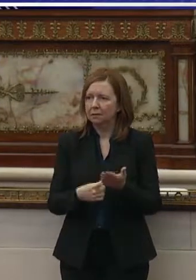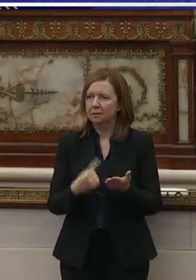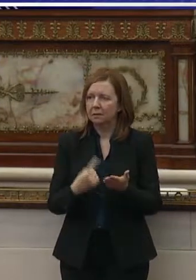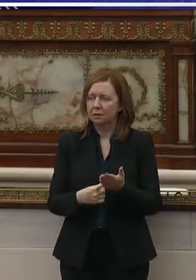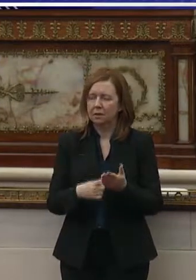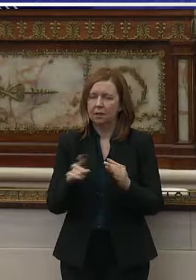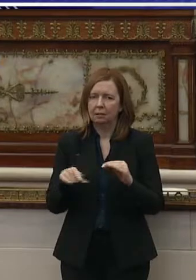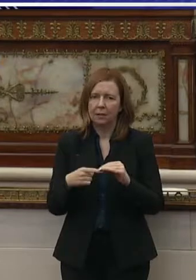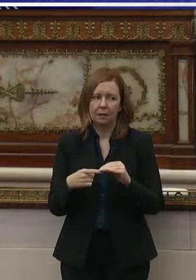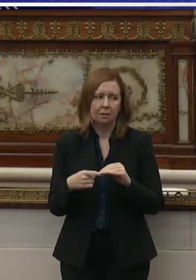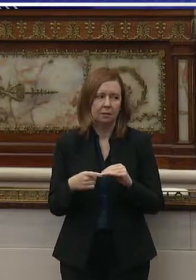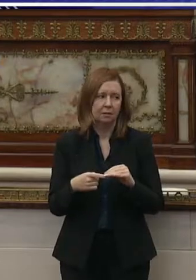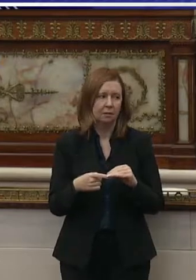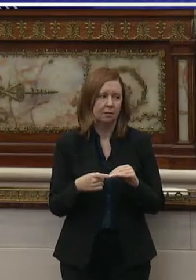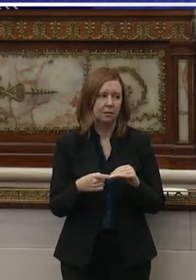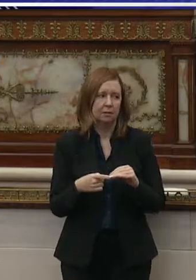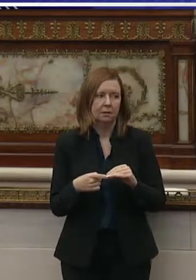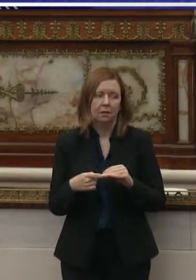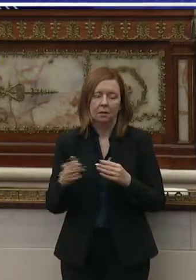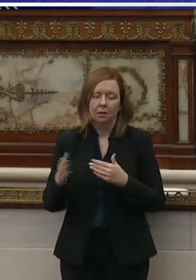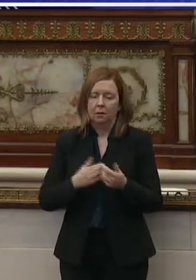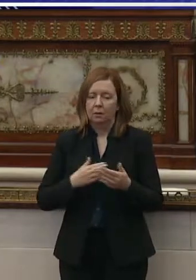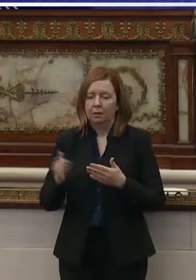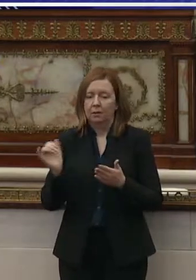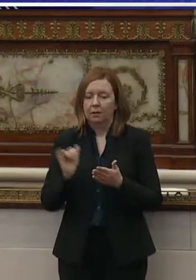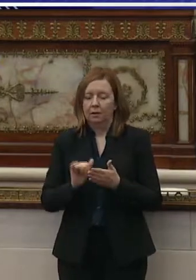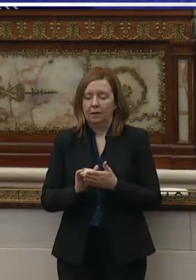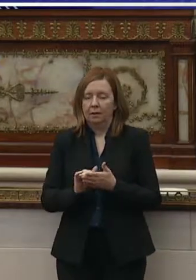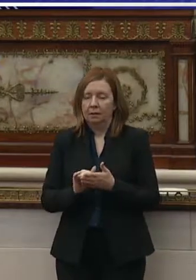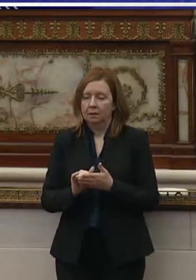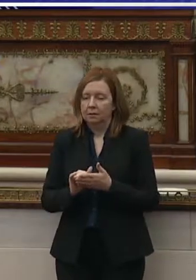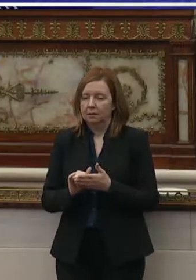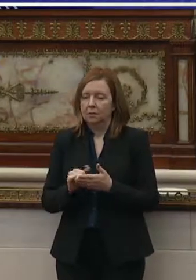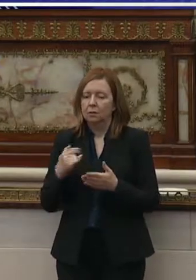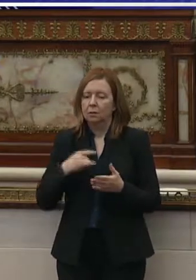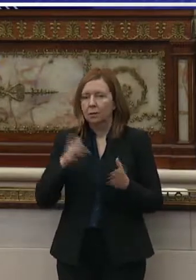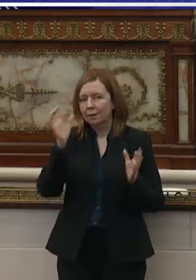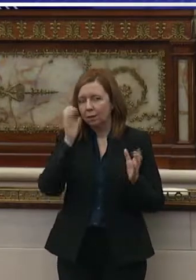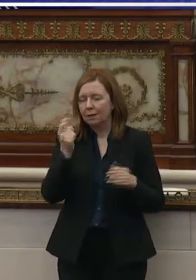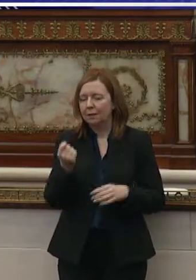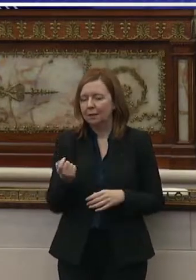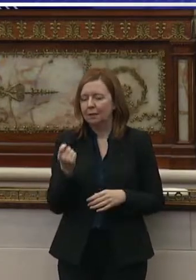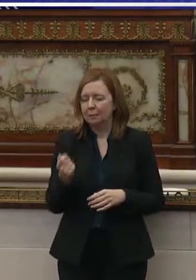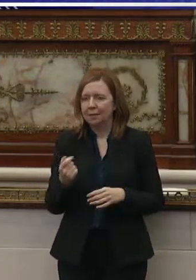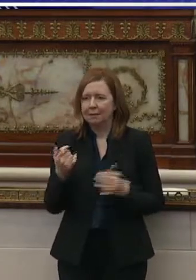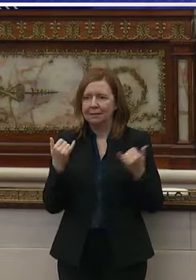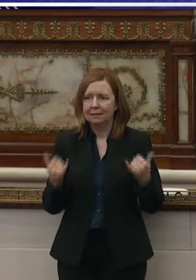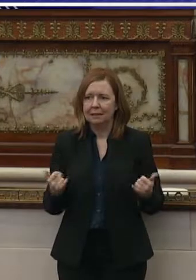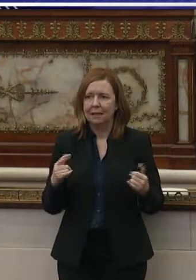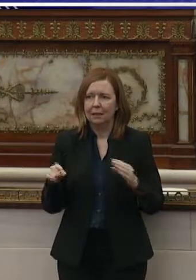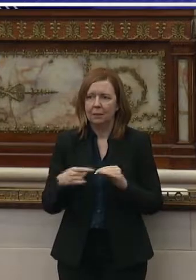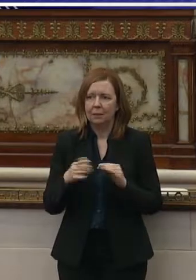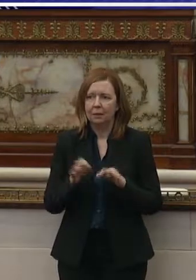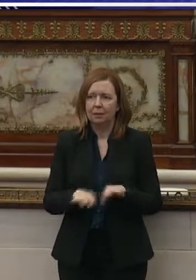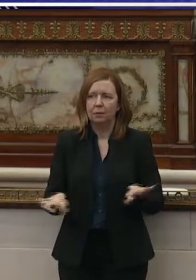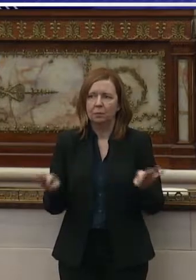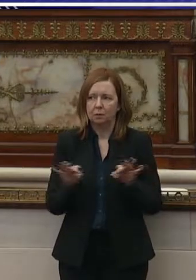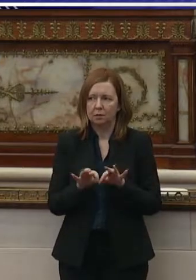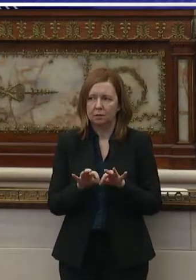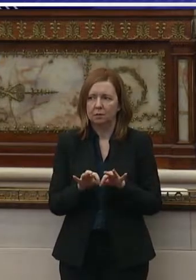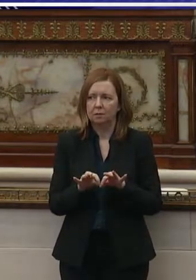discussion about whether that, we heard a little bit, I think, today about the